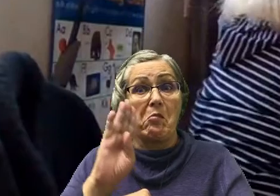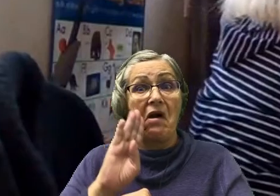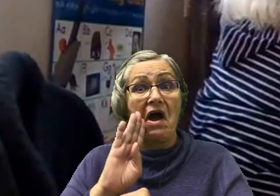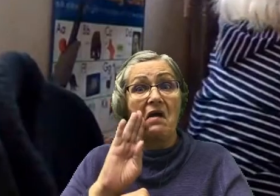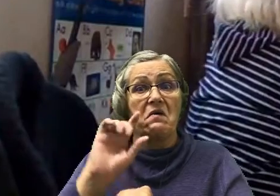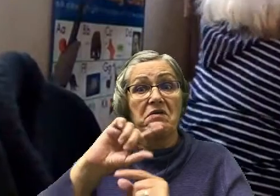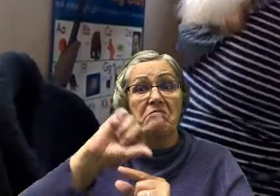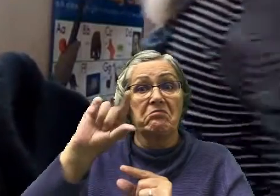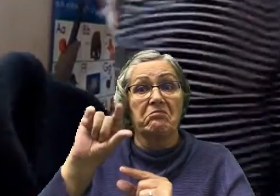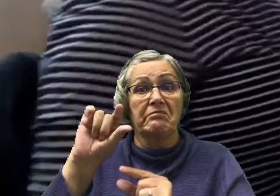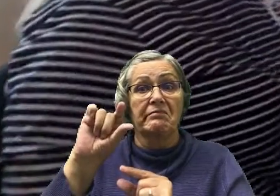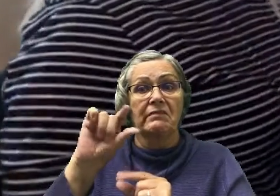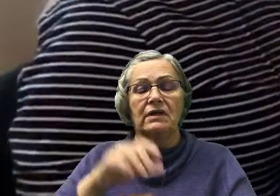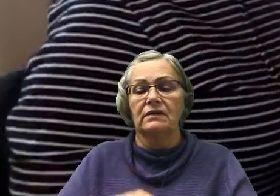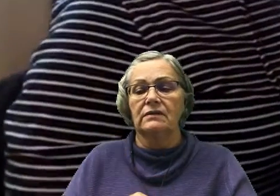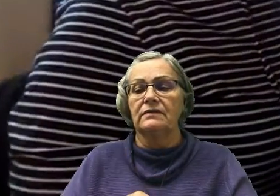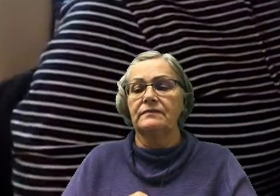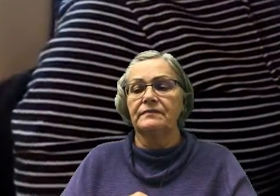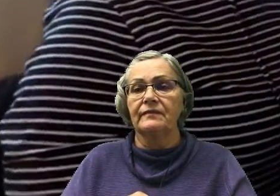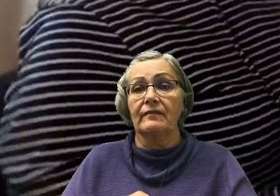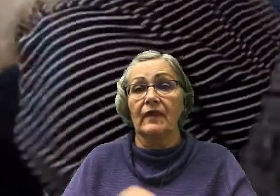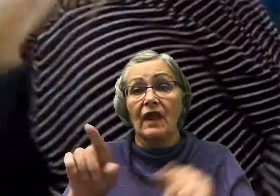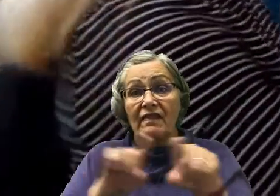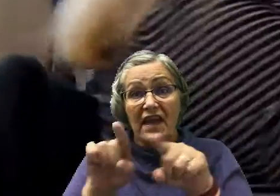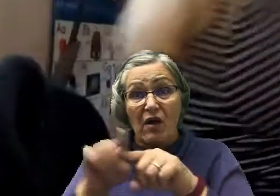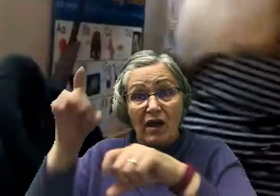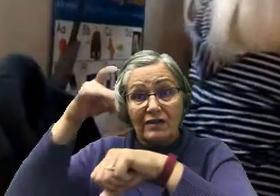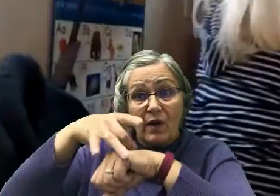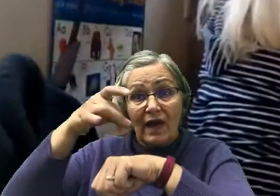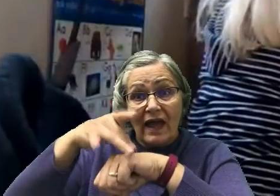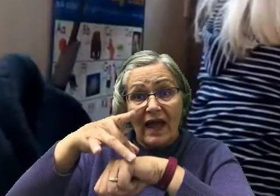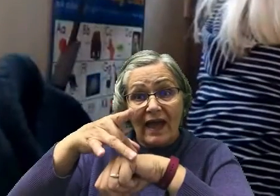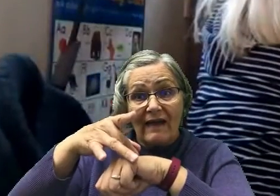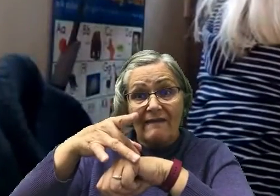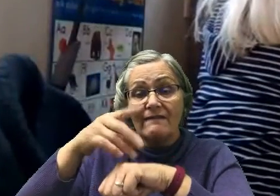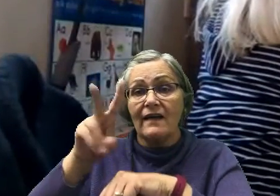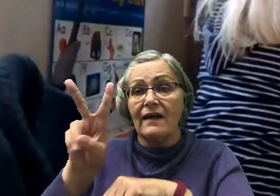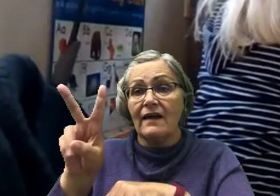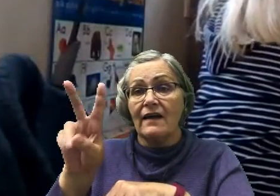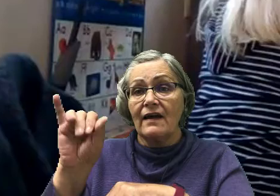And pumpkins also can have a vine kind of coming out the top,